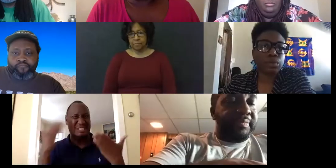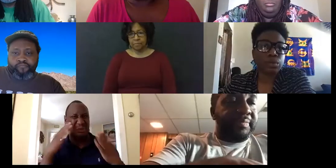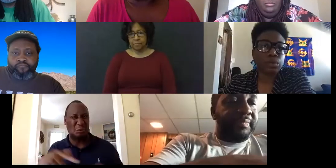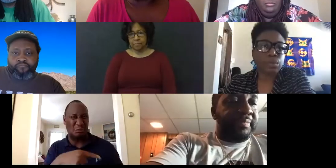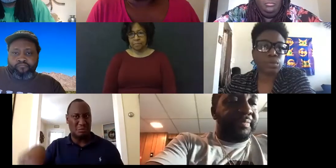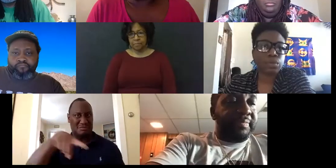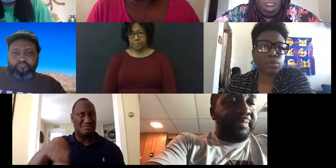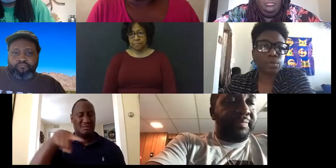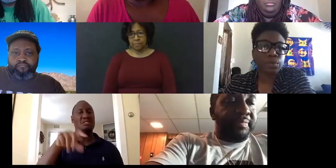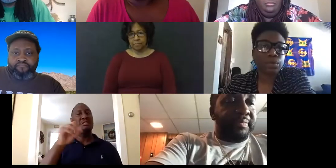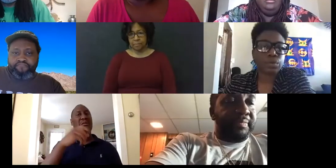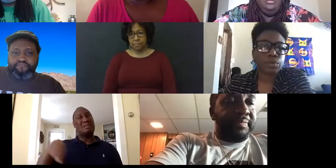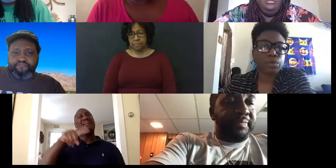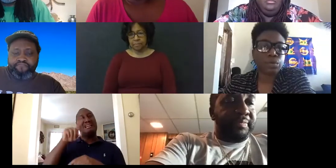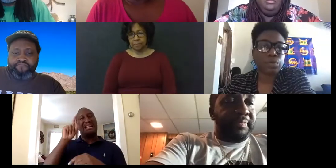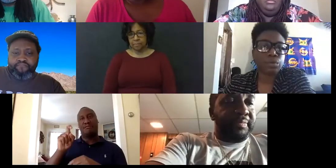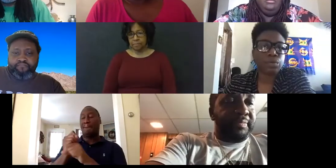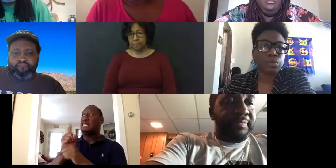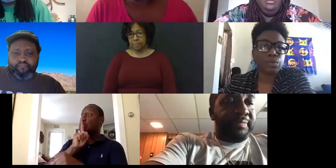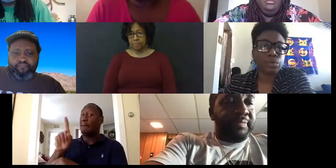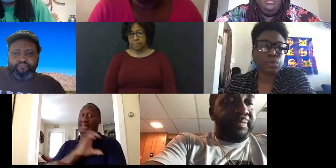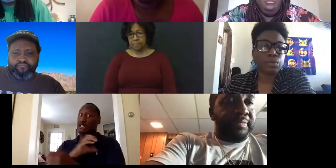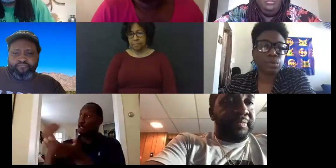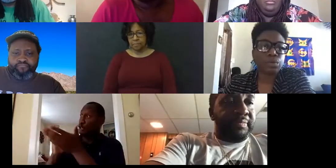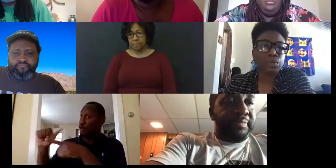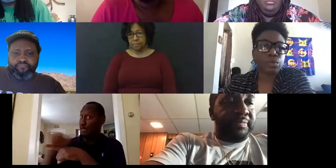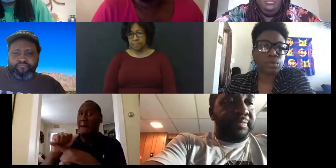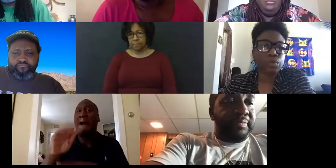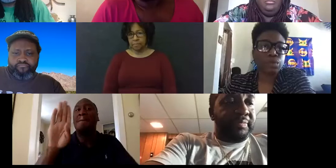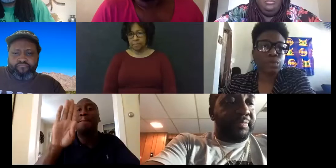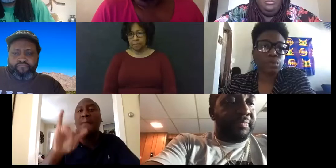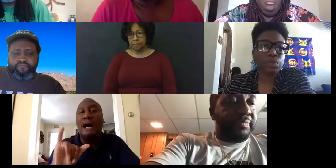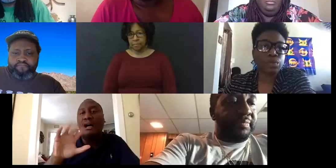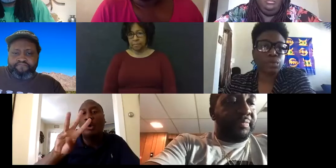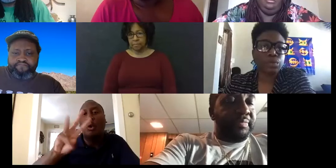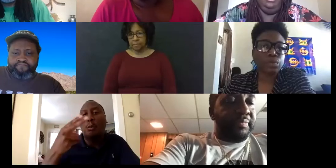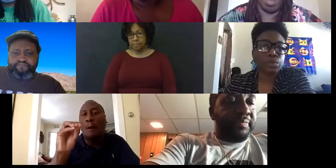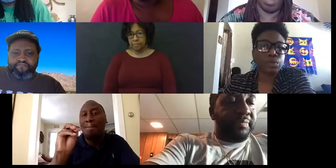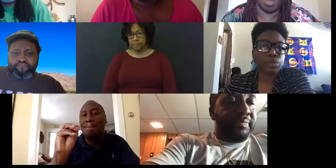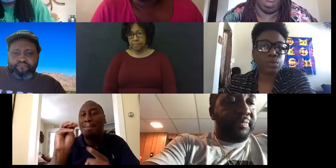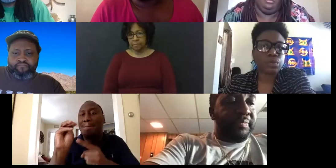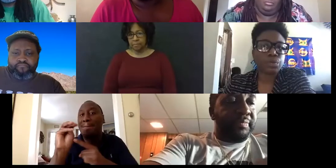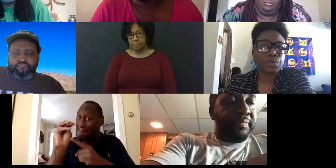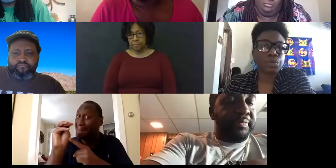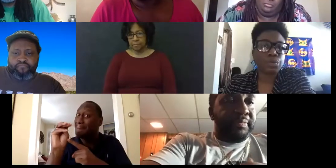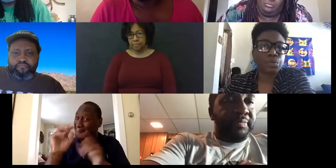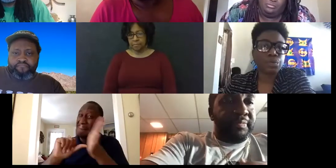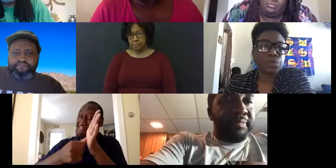system and they go along with that. They don't know how we feel. And again, they do need